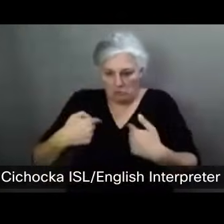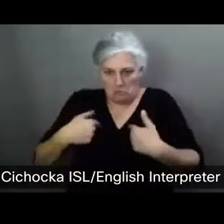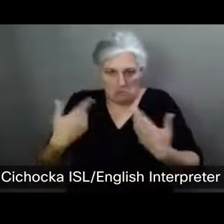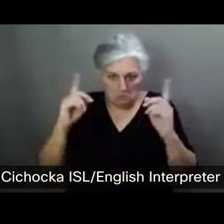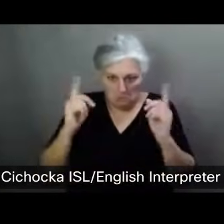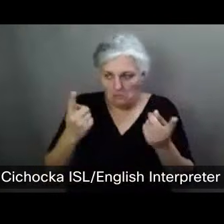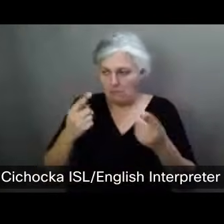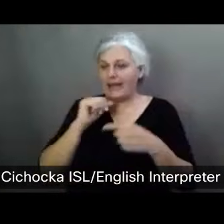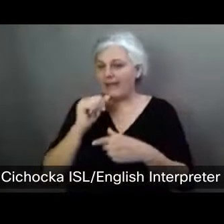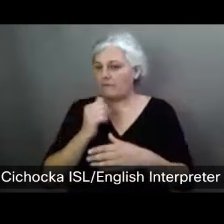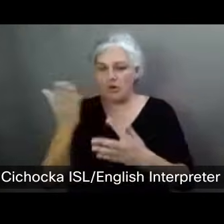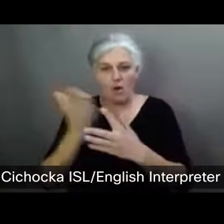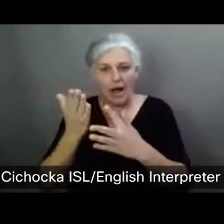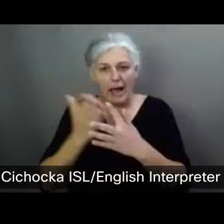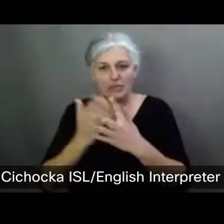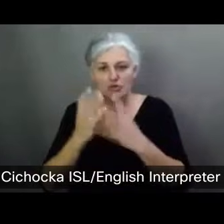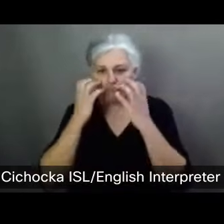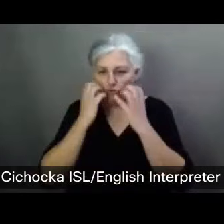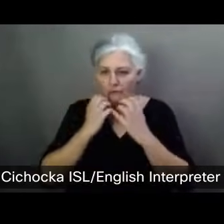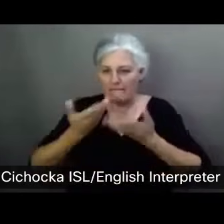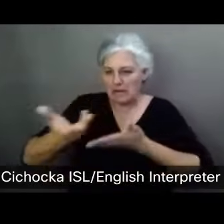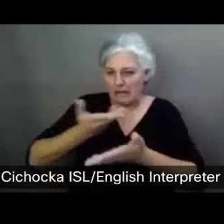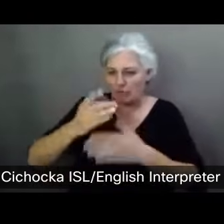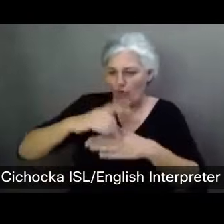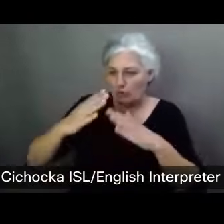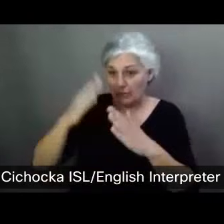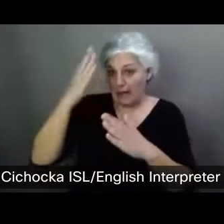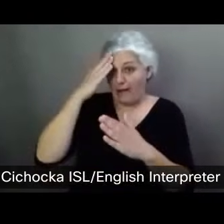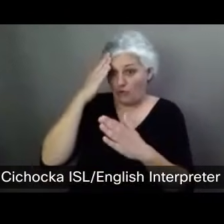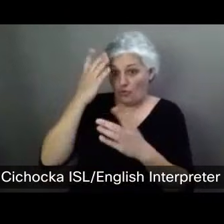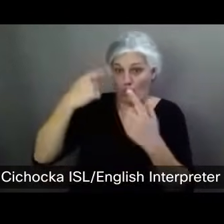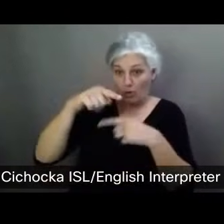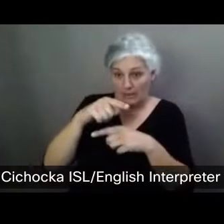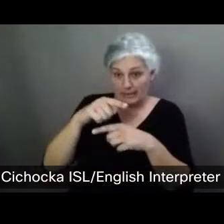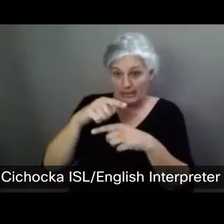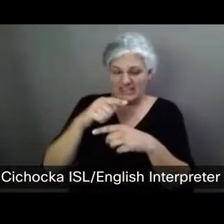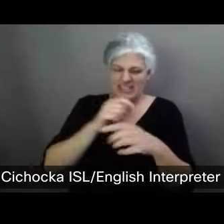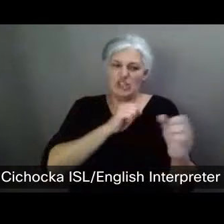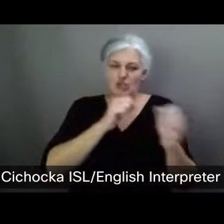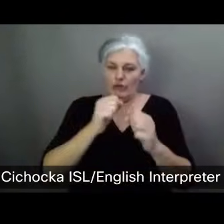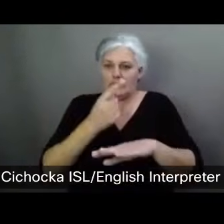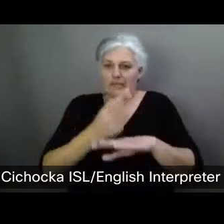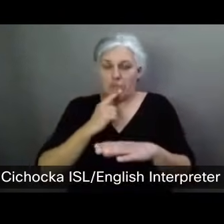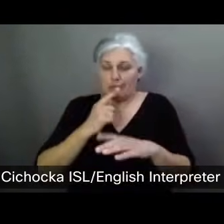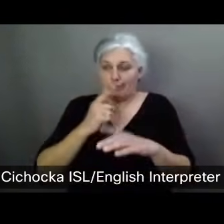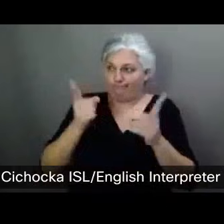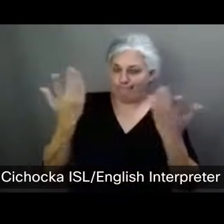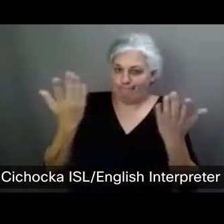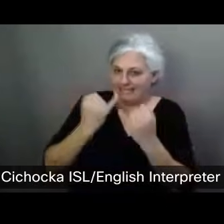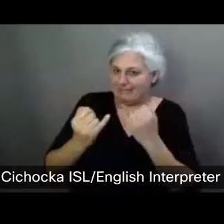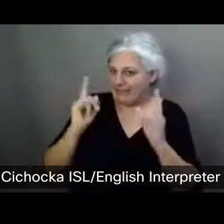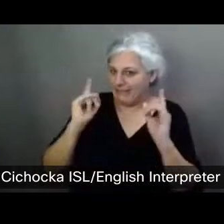didn't even have access to bereavement counselling within the hospital, even though I know that I found out later there was actually a service. So that when